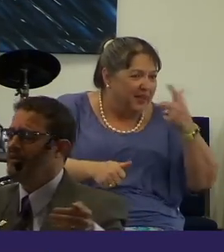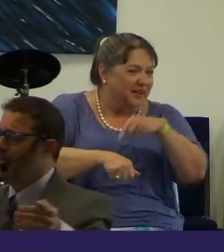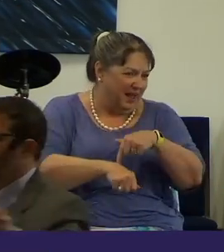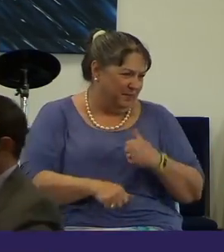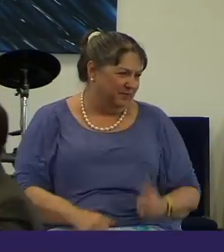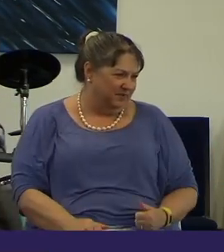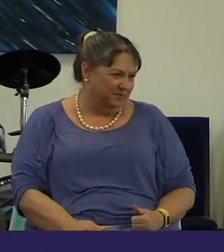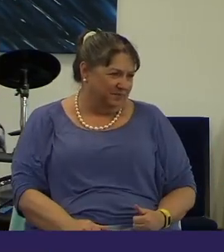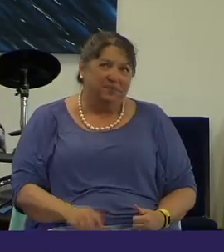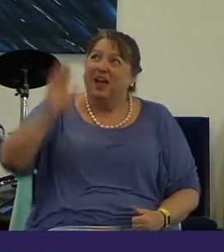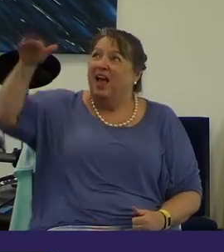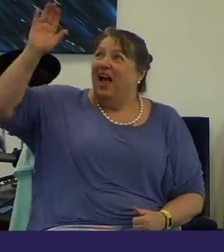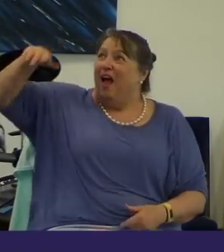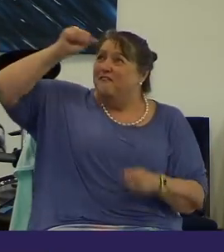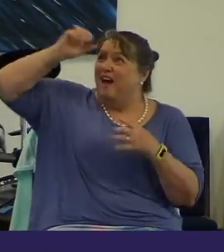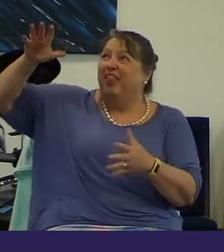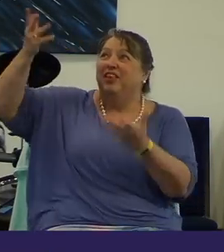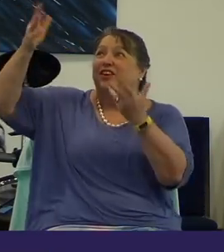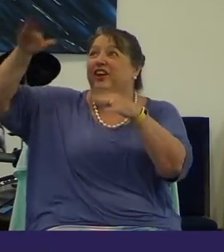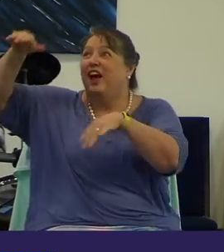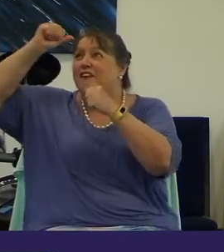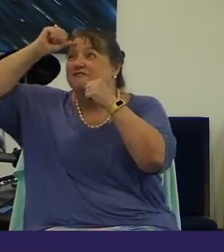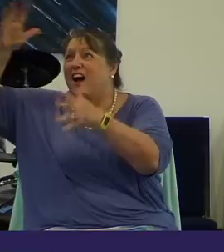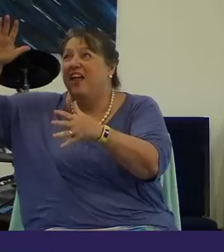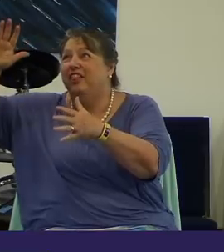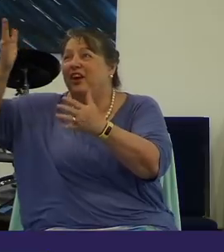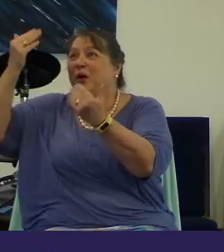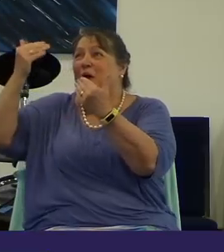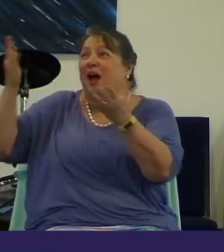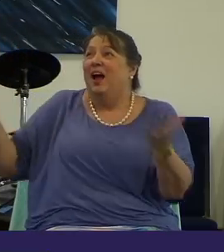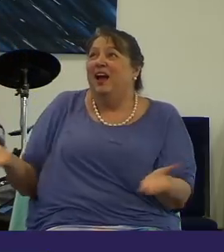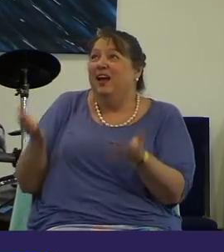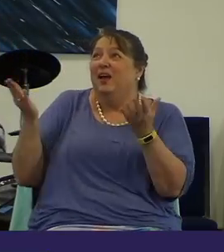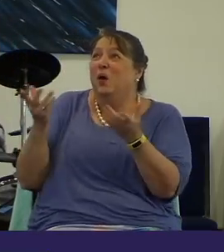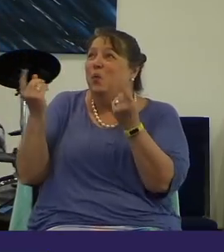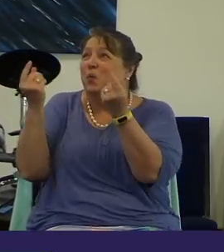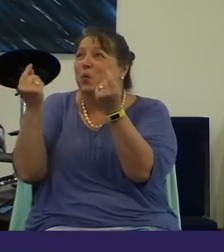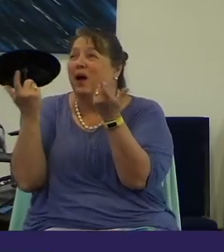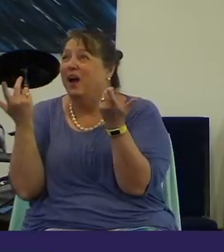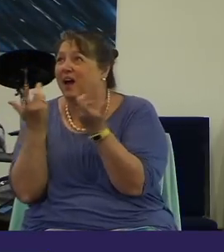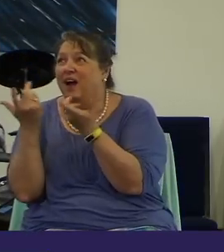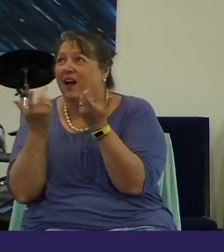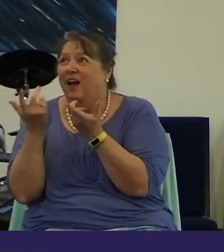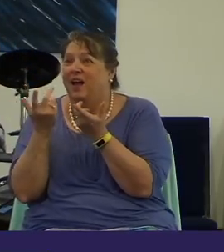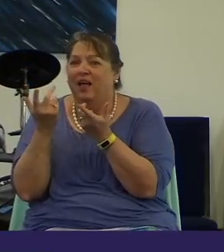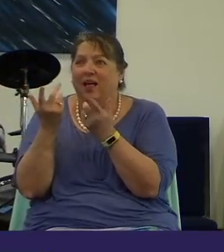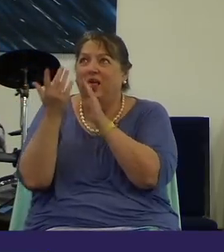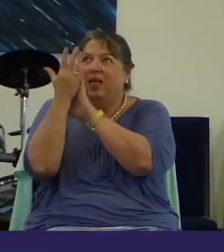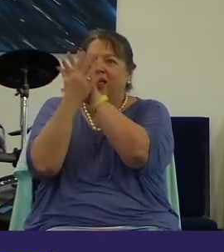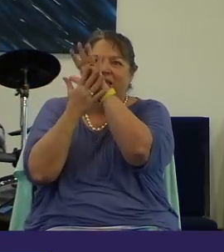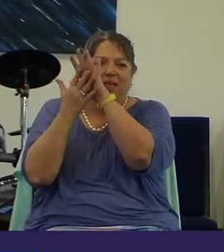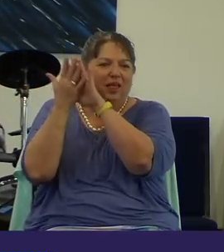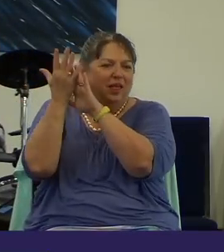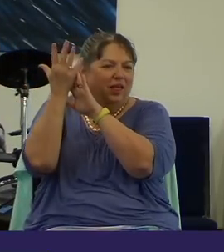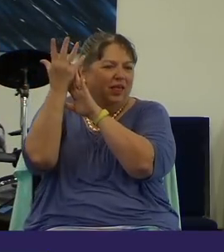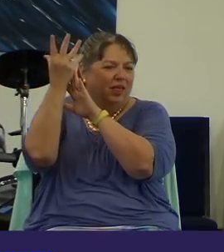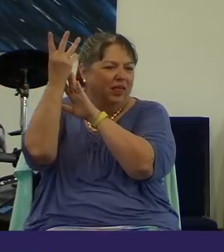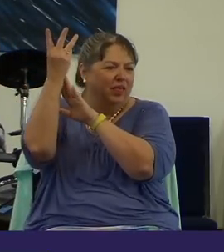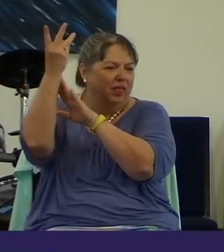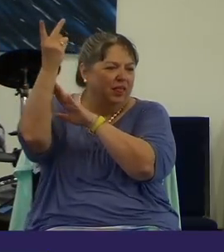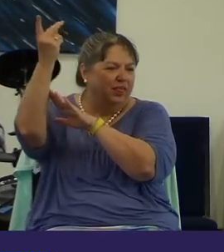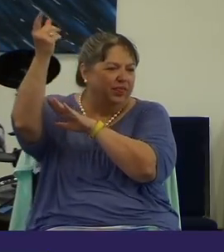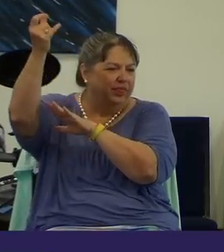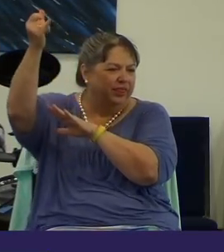name. And he's waiting for a voice of encouragement. There was no sight of God. There was no sound